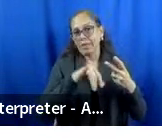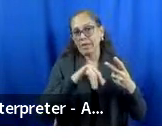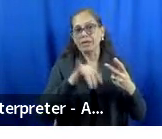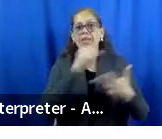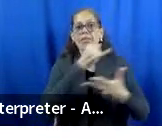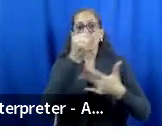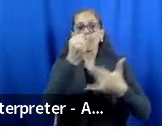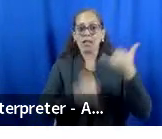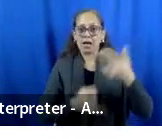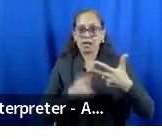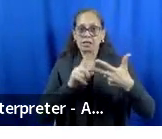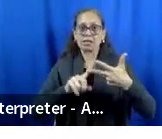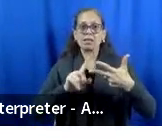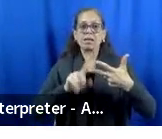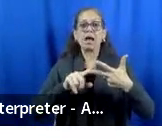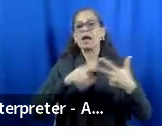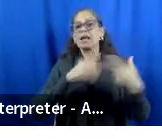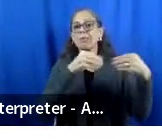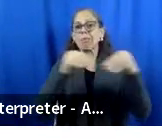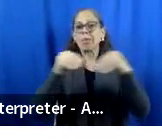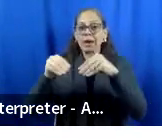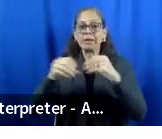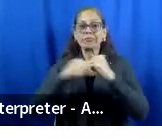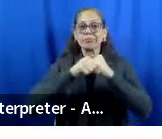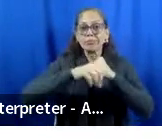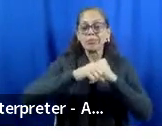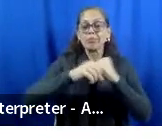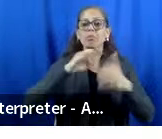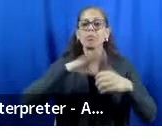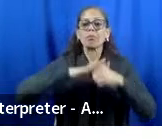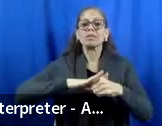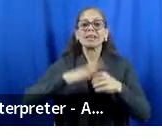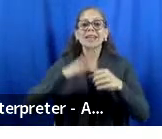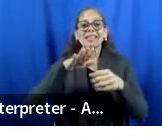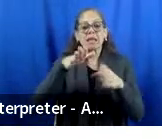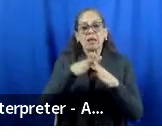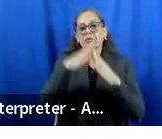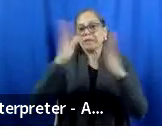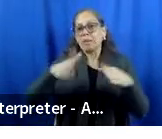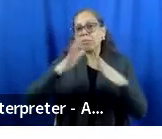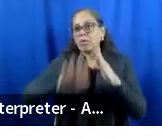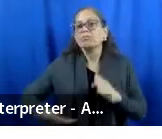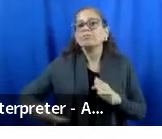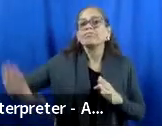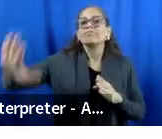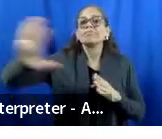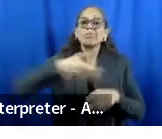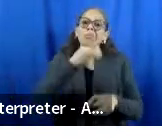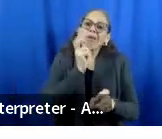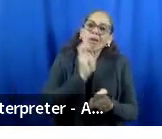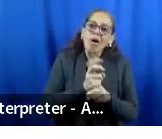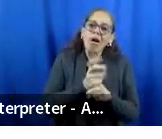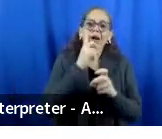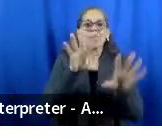last category is market pressure. These are neighborhood-wide forces that can make it harder for a household to stay in their